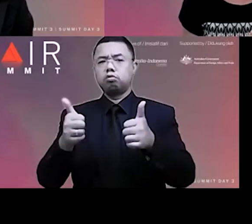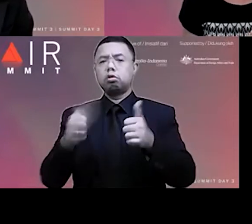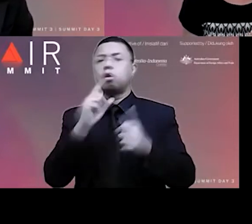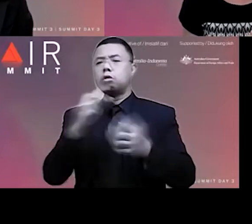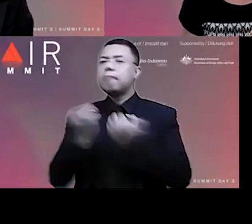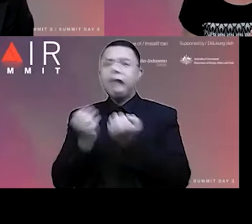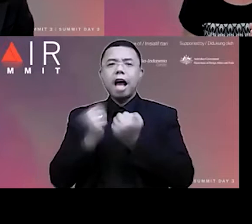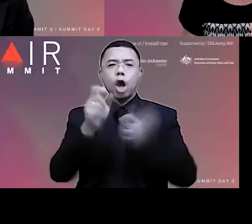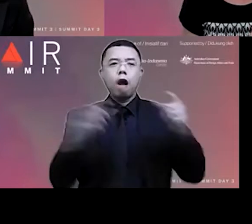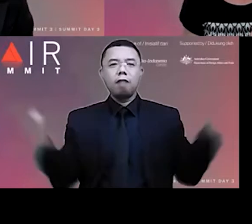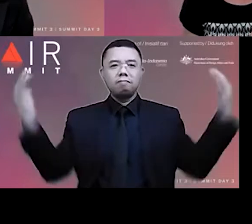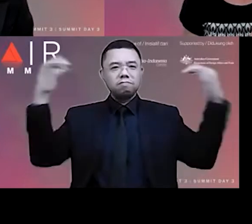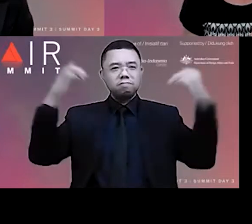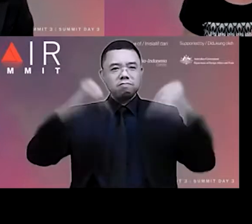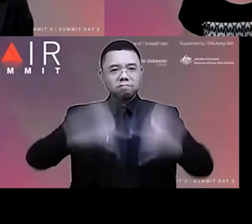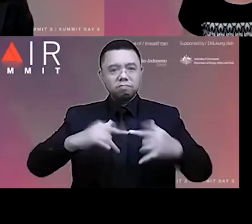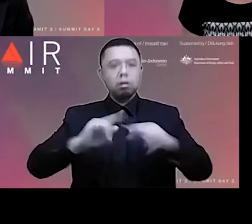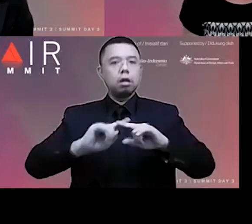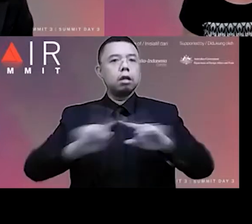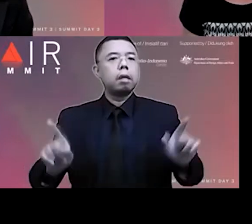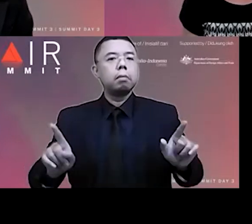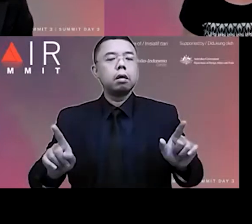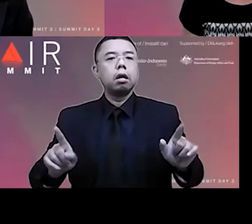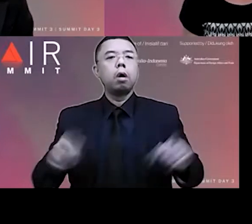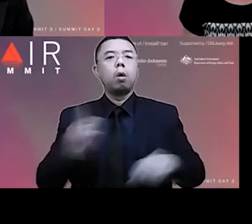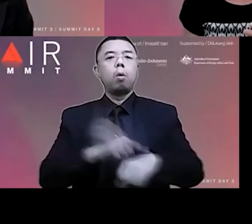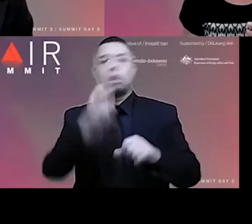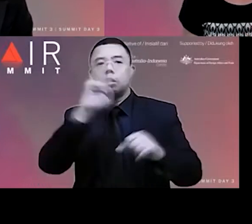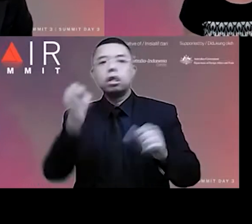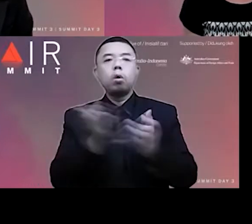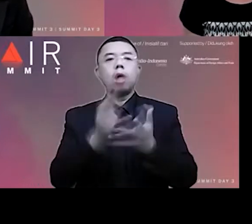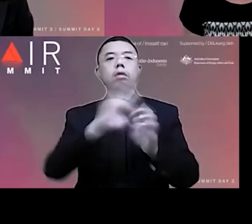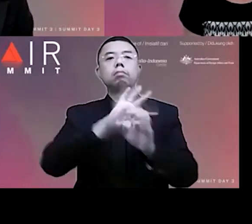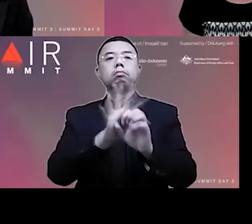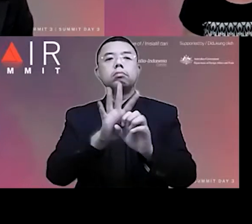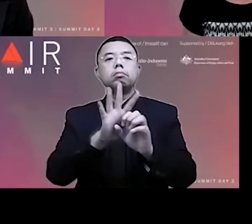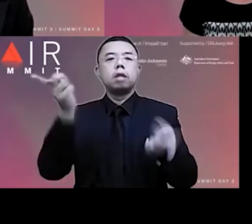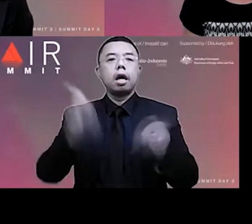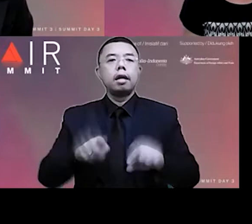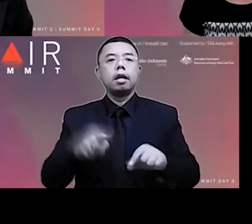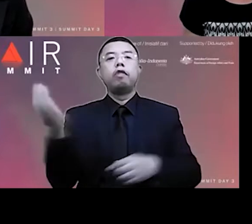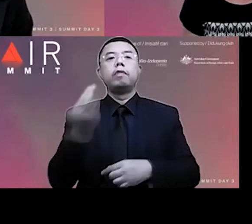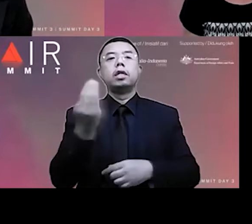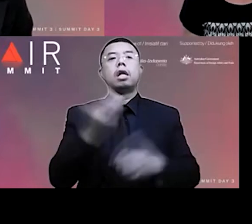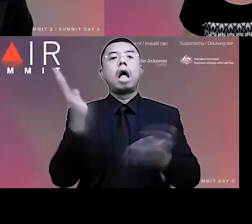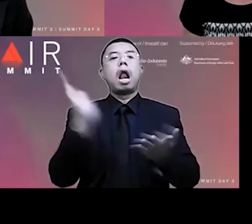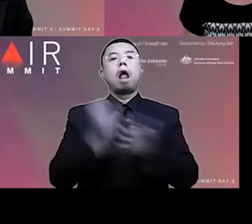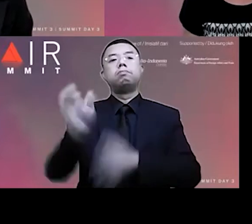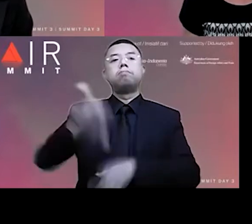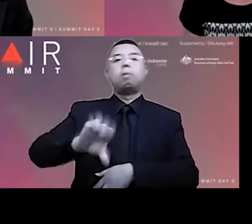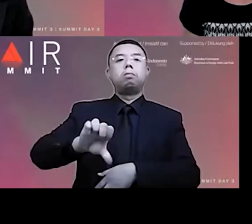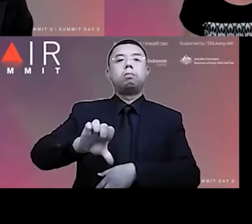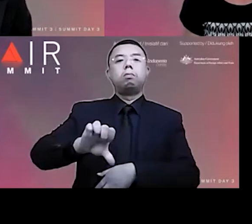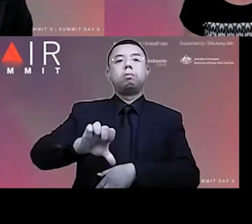COVID situations, we know that the tourism sector basically collapsed. The international travel has reduced